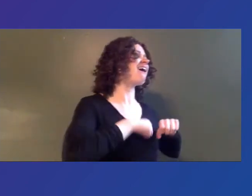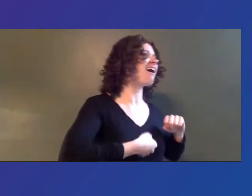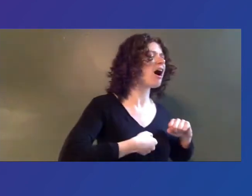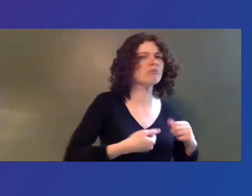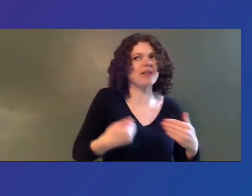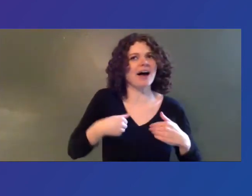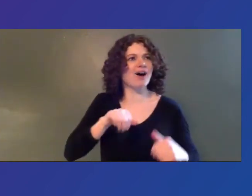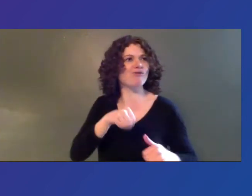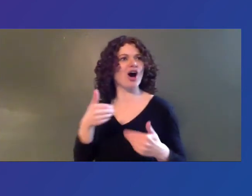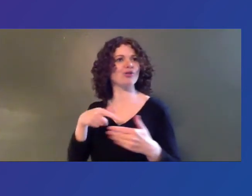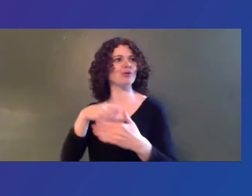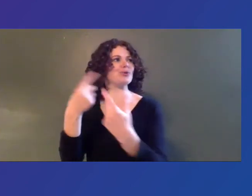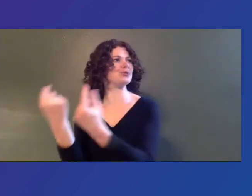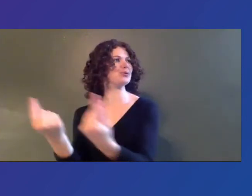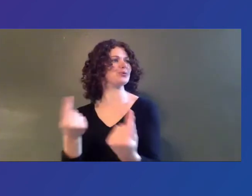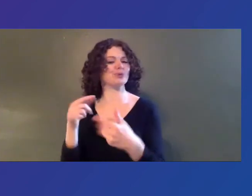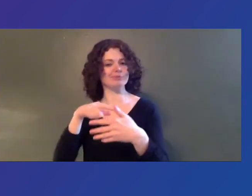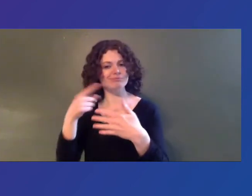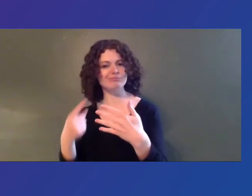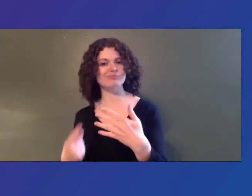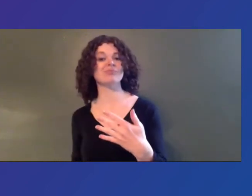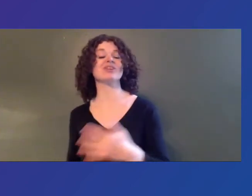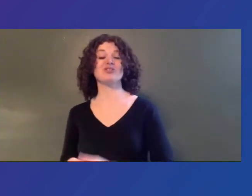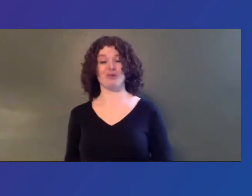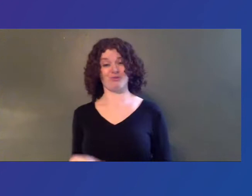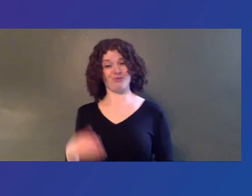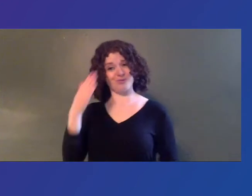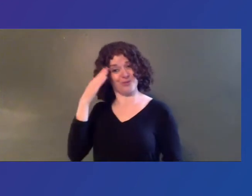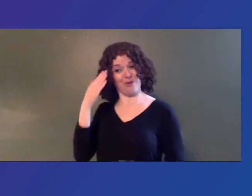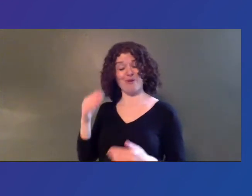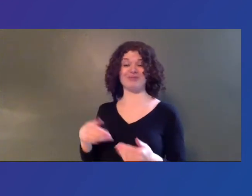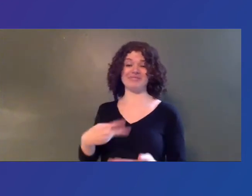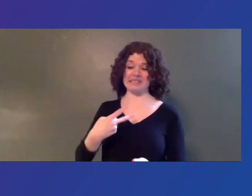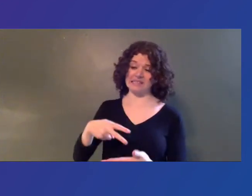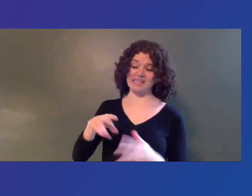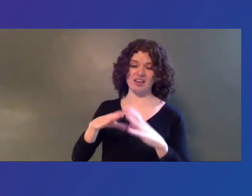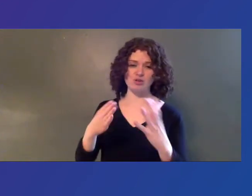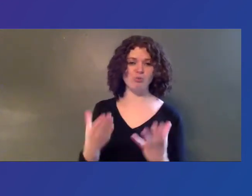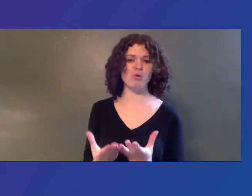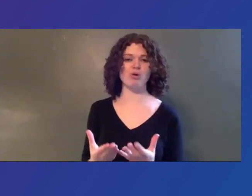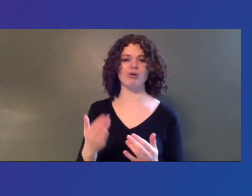know, as dancers, if you experience a sense of rejection, you can just